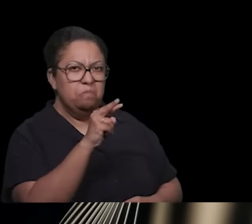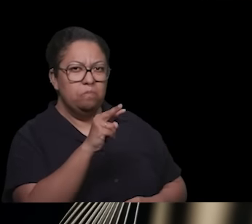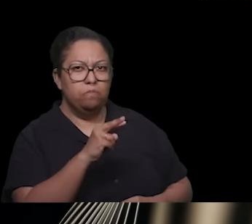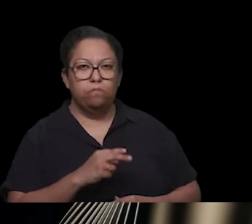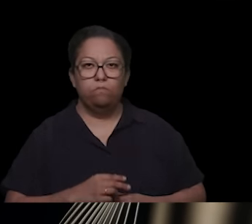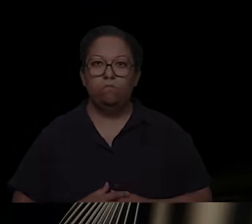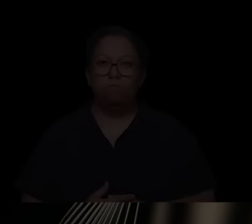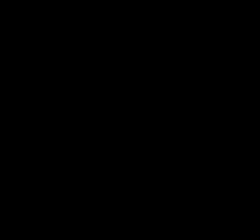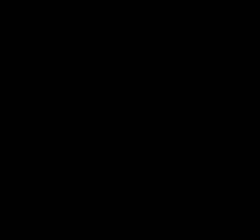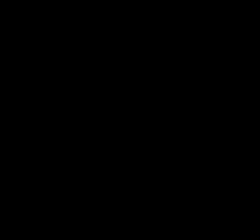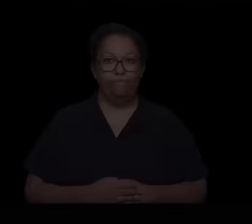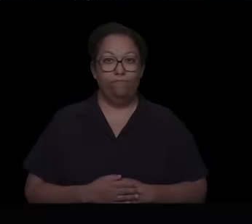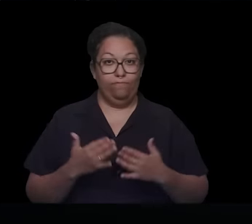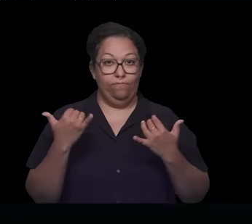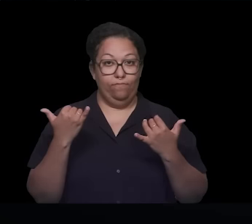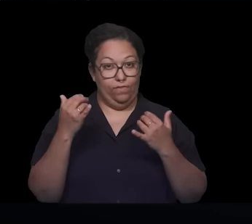at him.